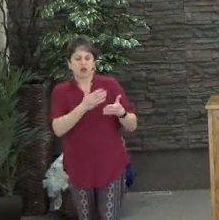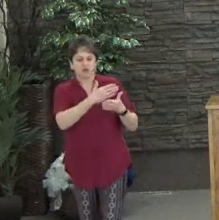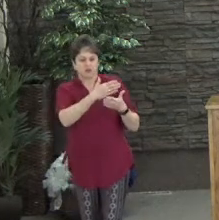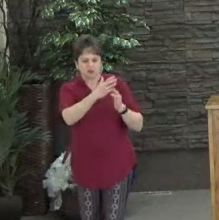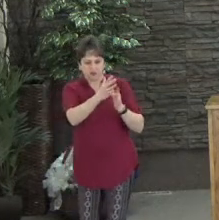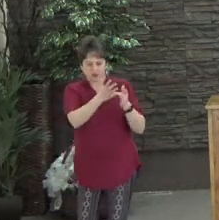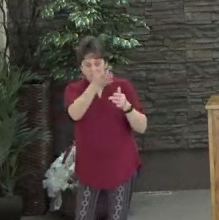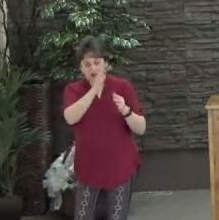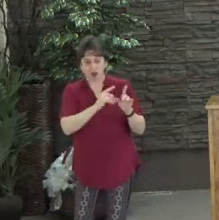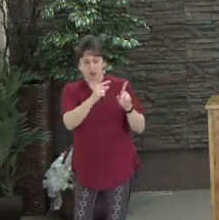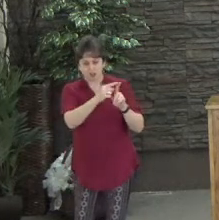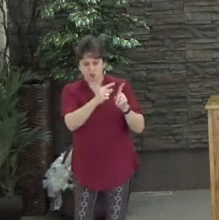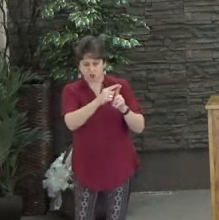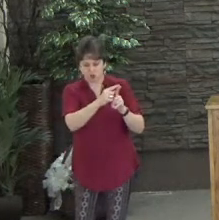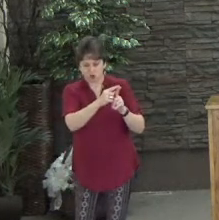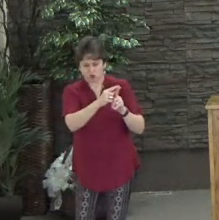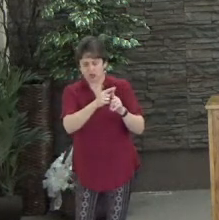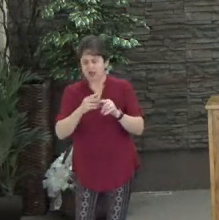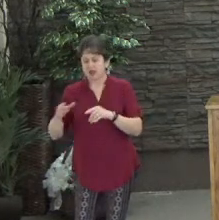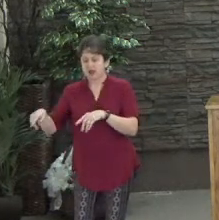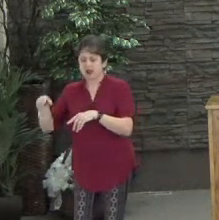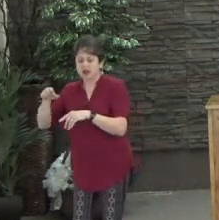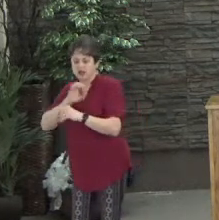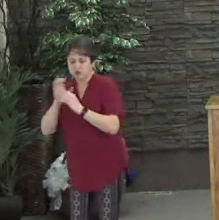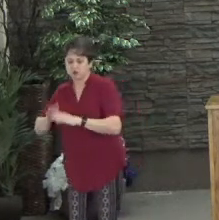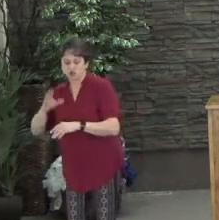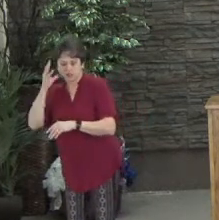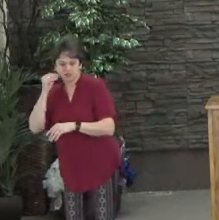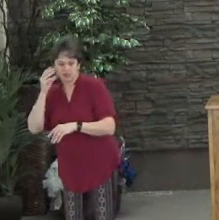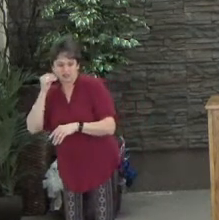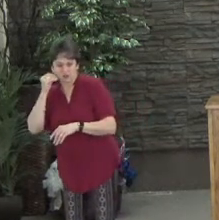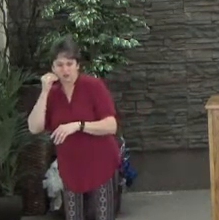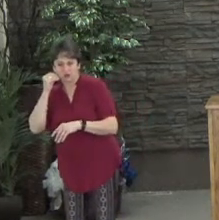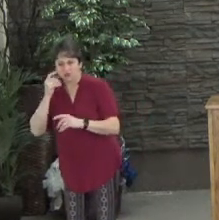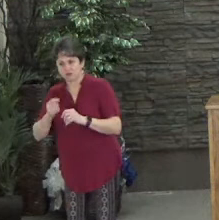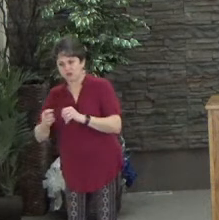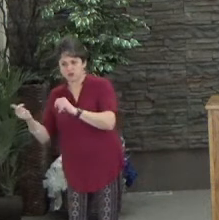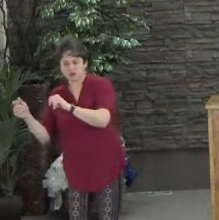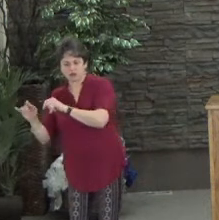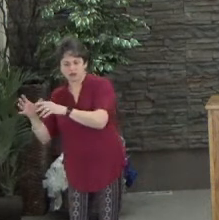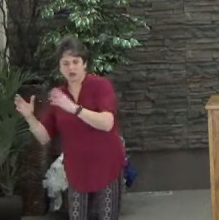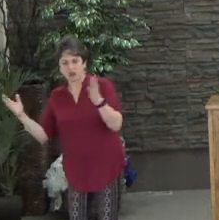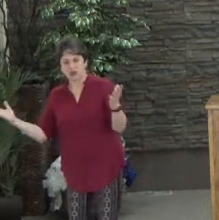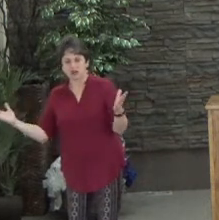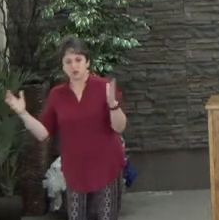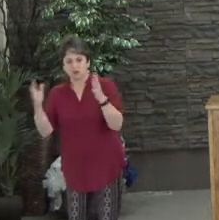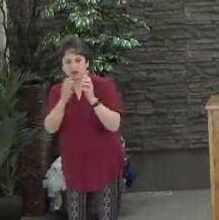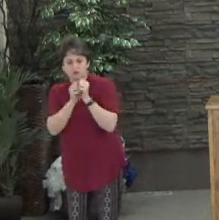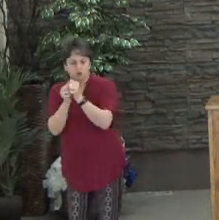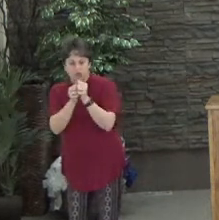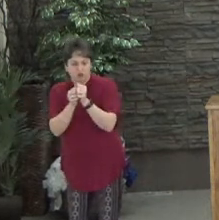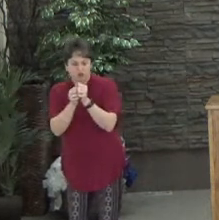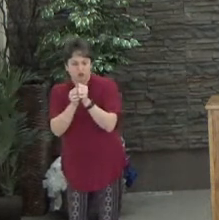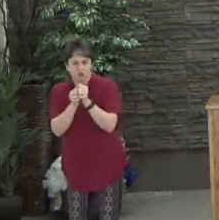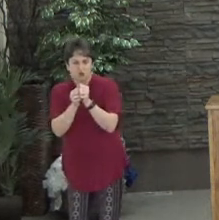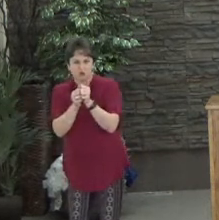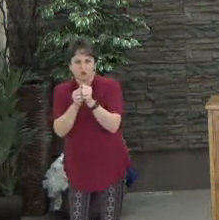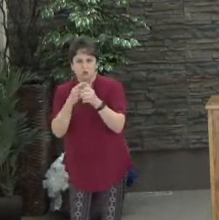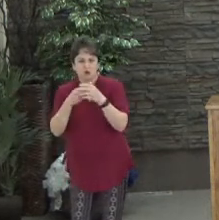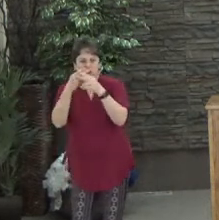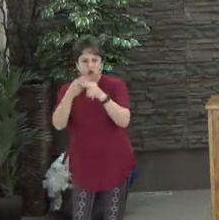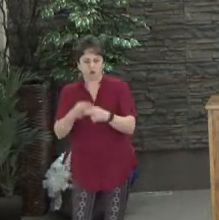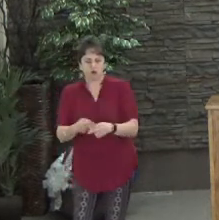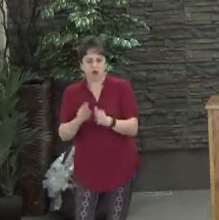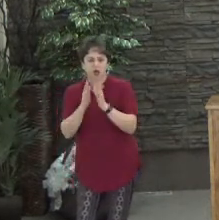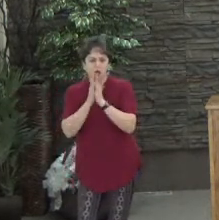that has the Word of God in it, and he's taking this hand that has the experience of being thrown out like trash, and he brings them together in what I would call